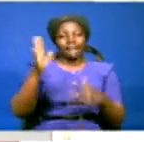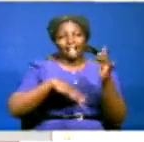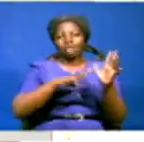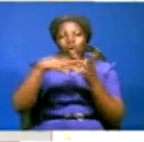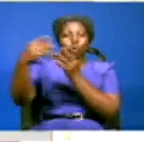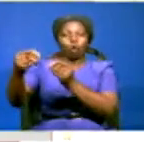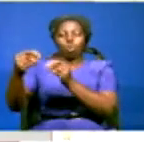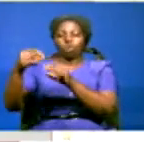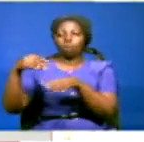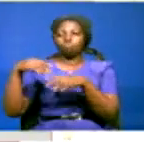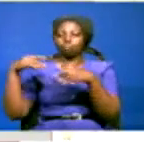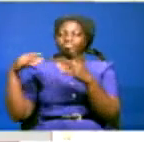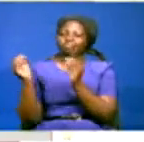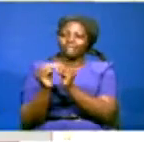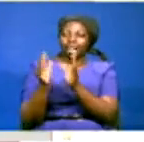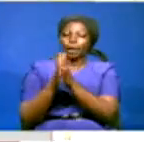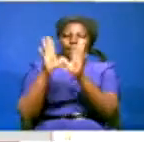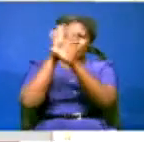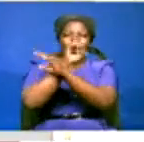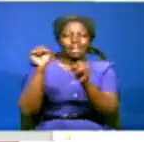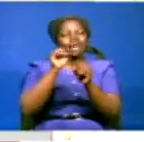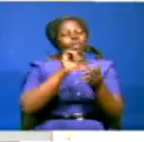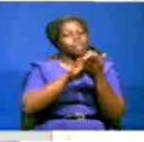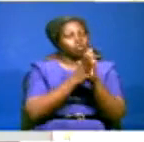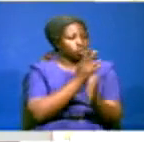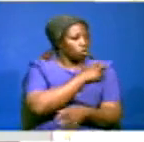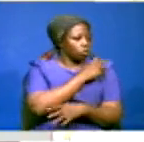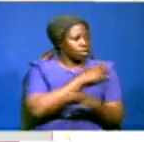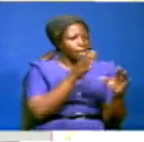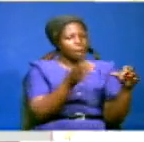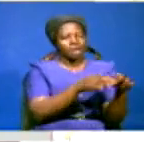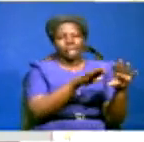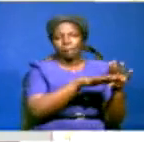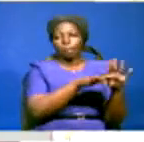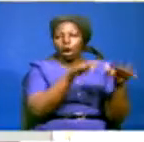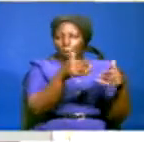from the party membership or even seeking